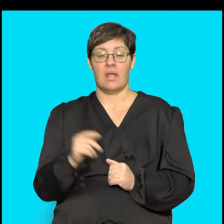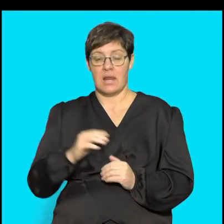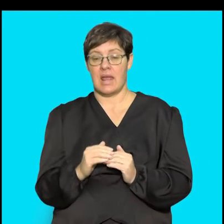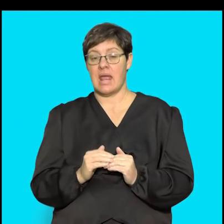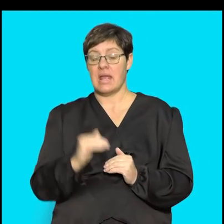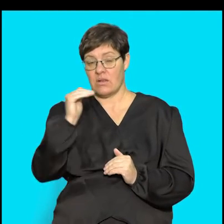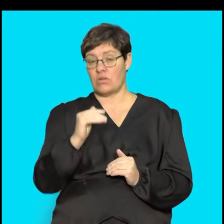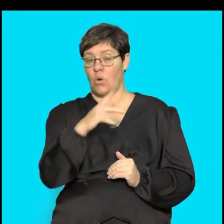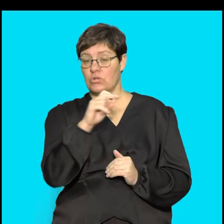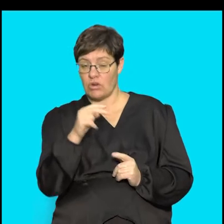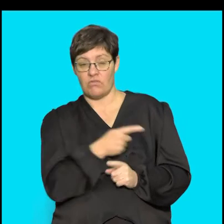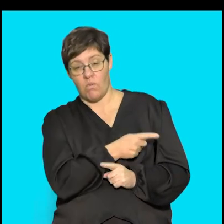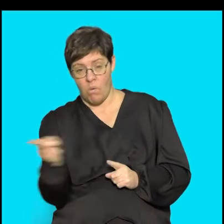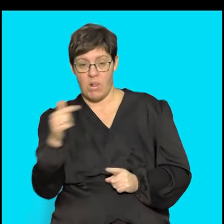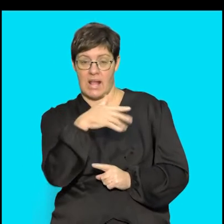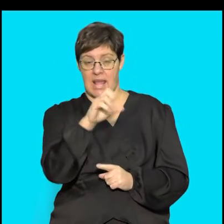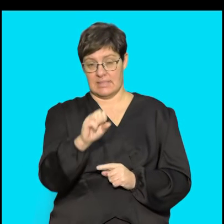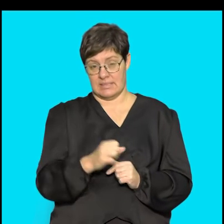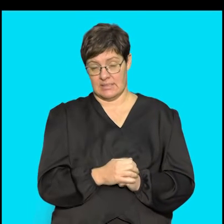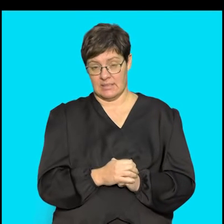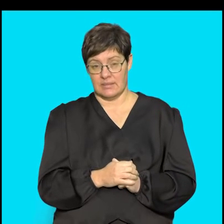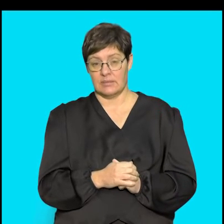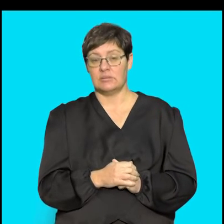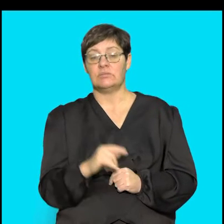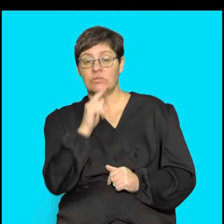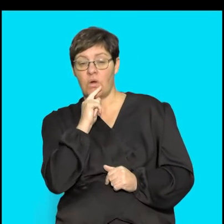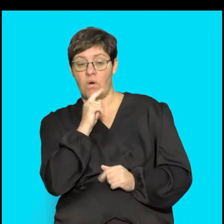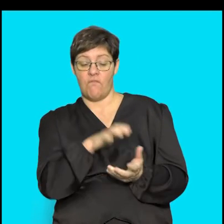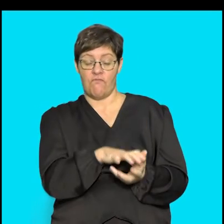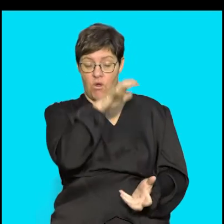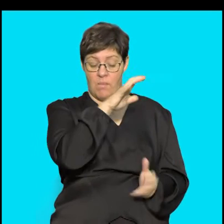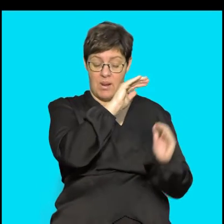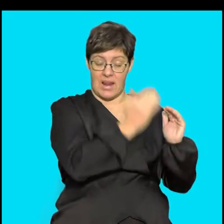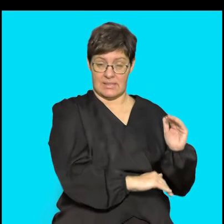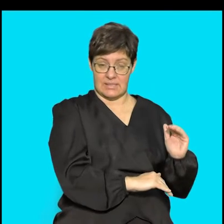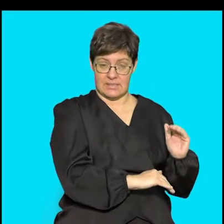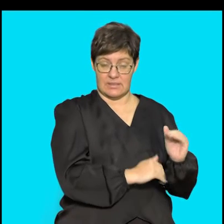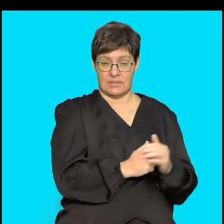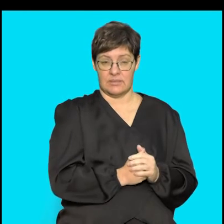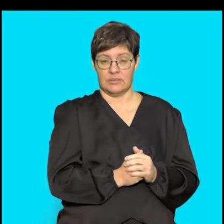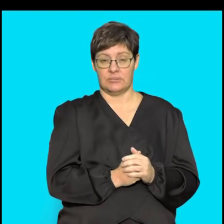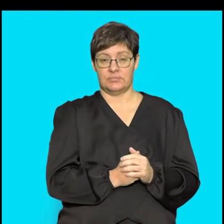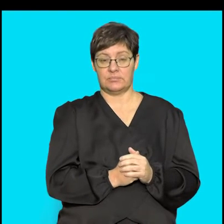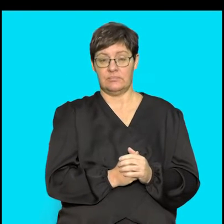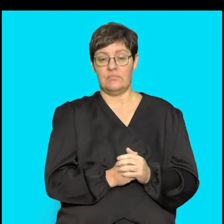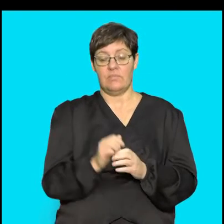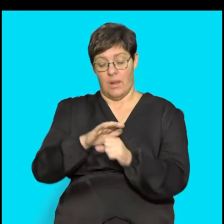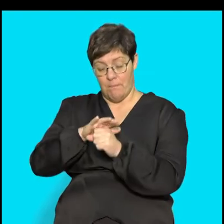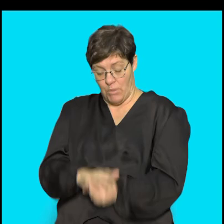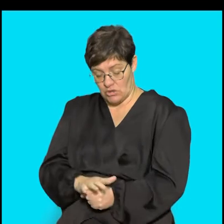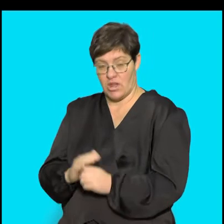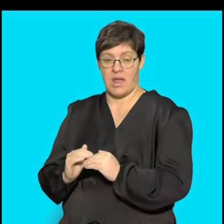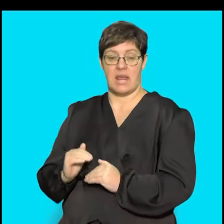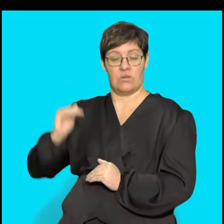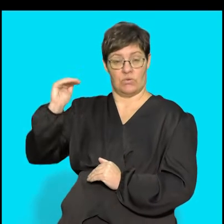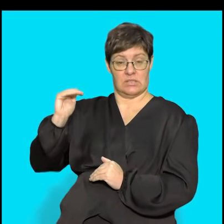in concentration for all the gases. So whilst the volume was decreased, the pressure